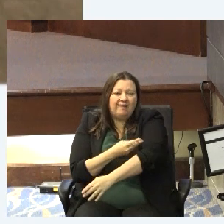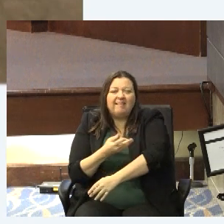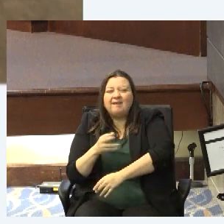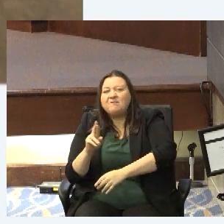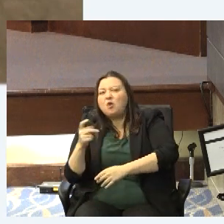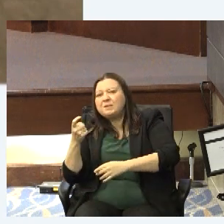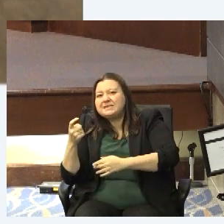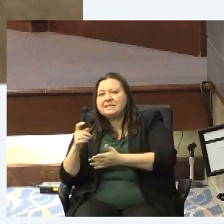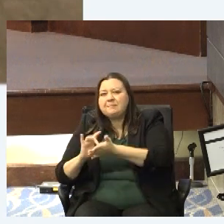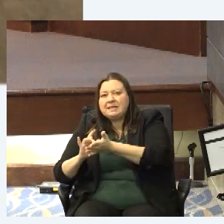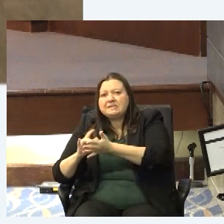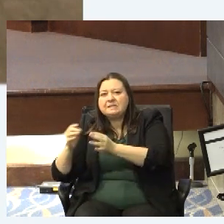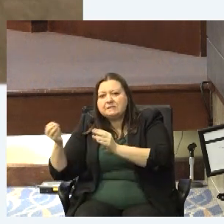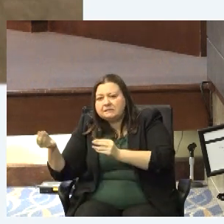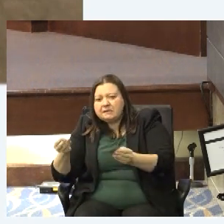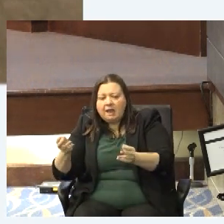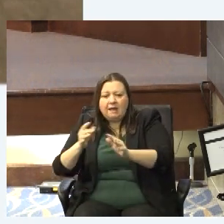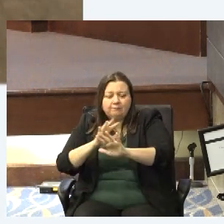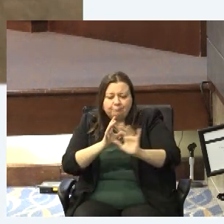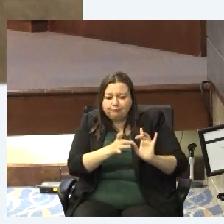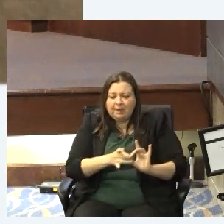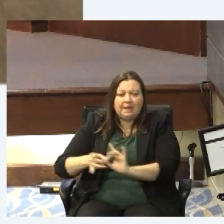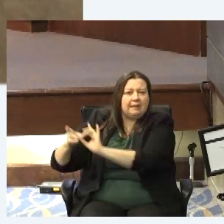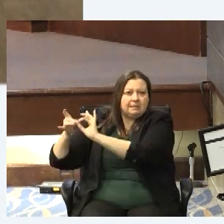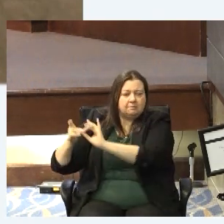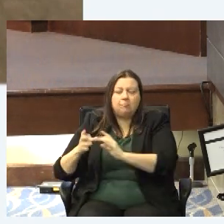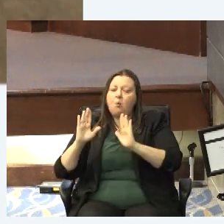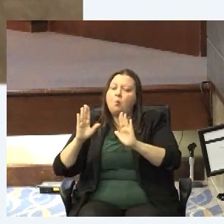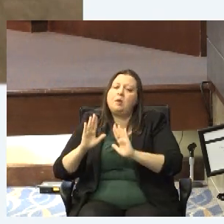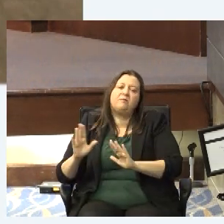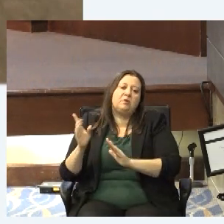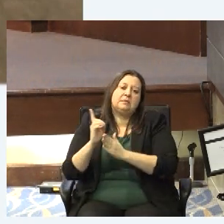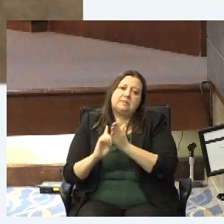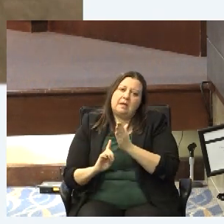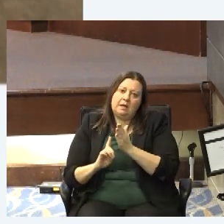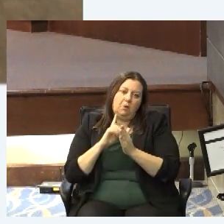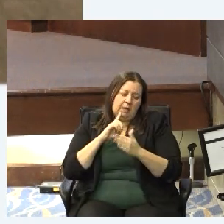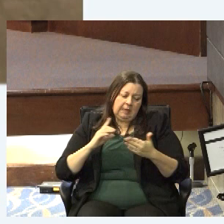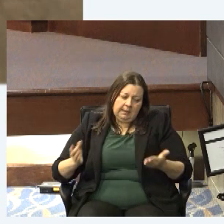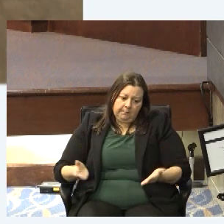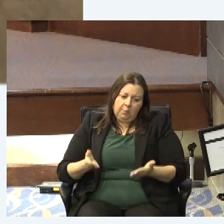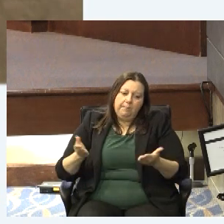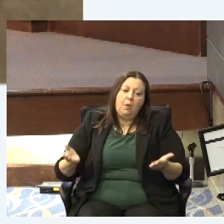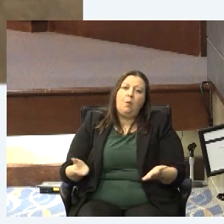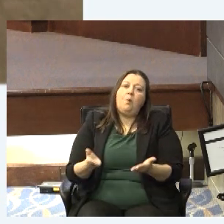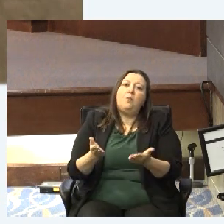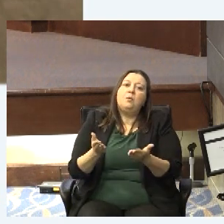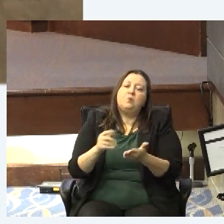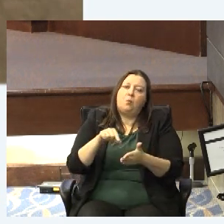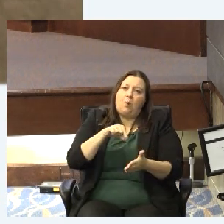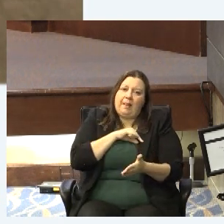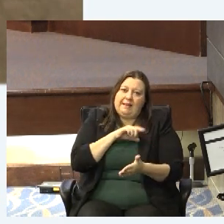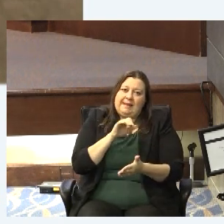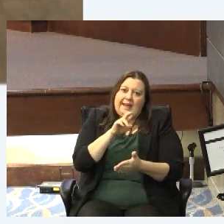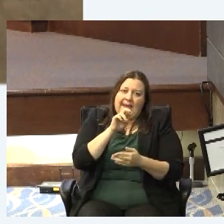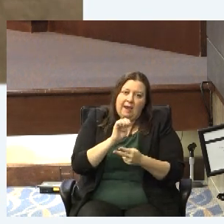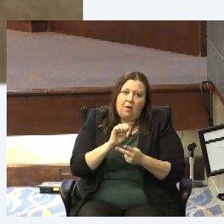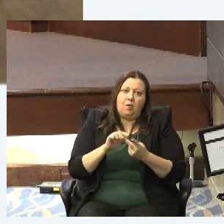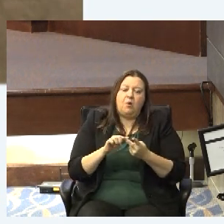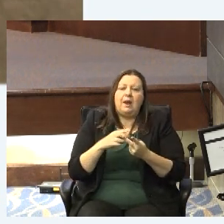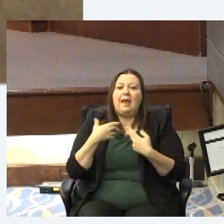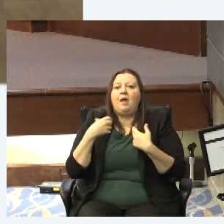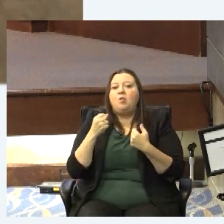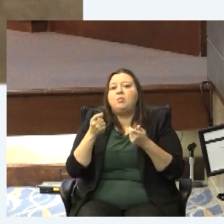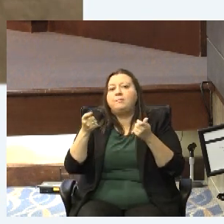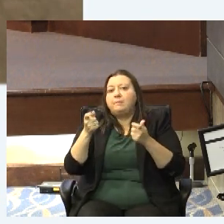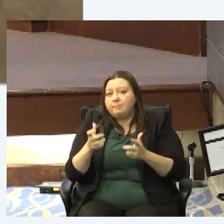So a wonderful design to really promote quality care, quality health